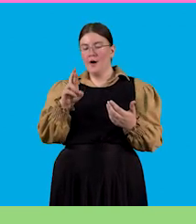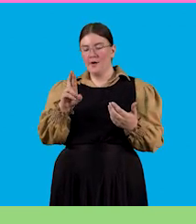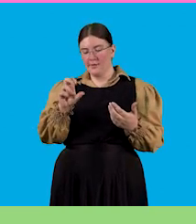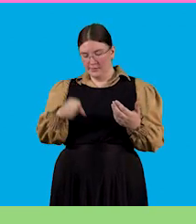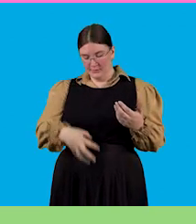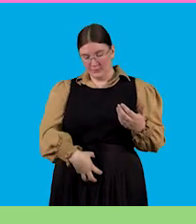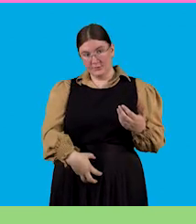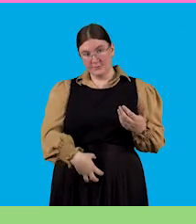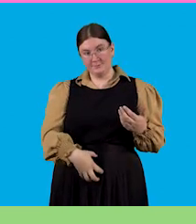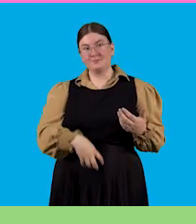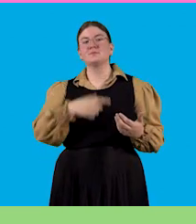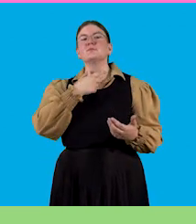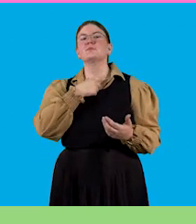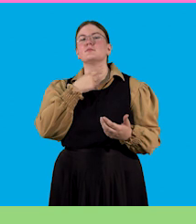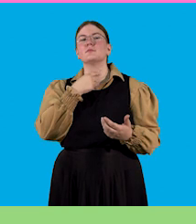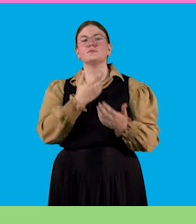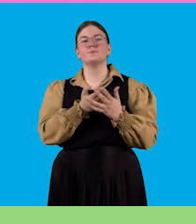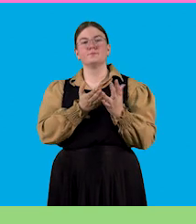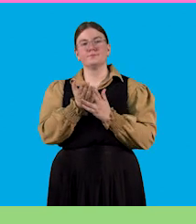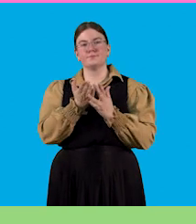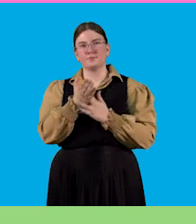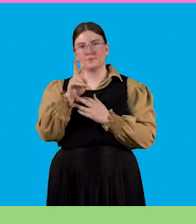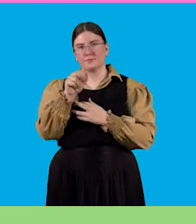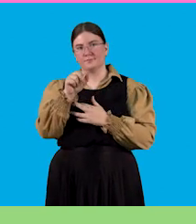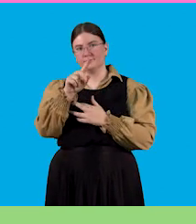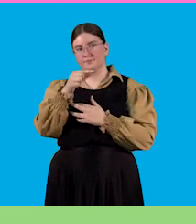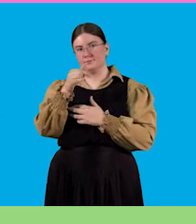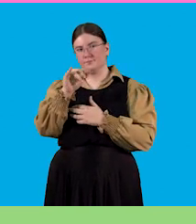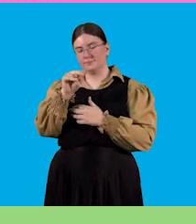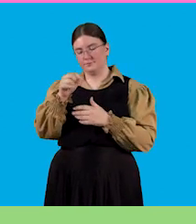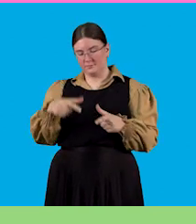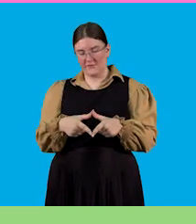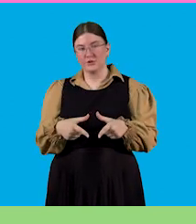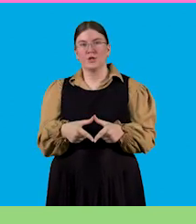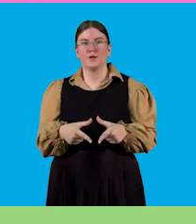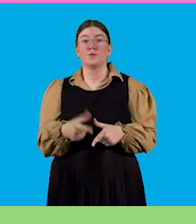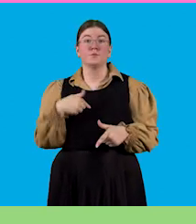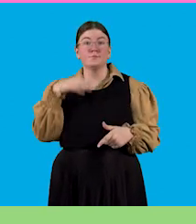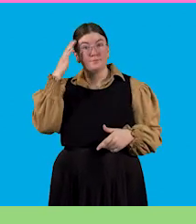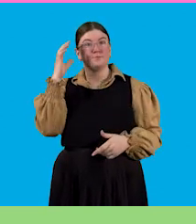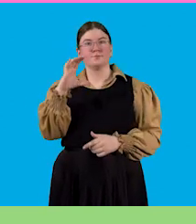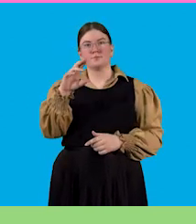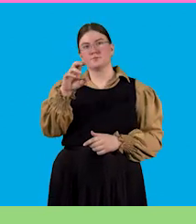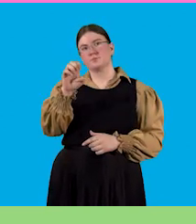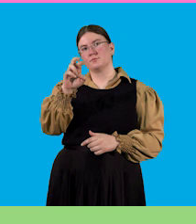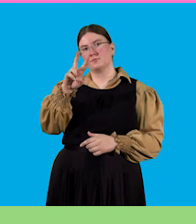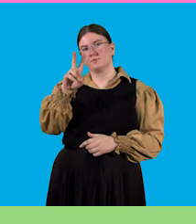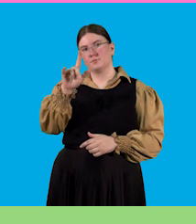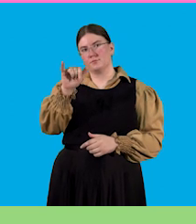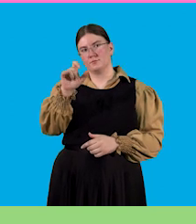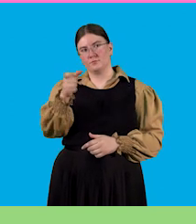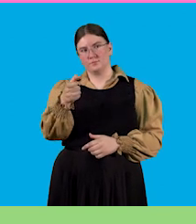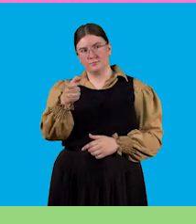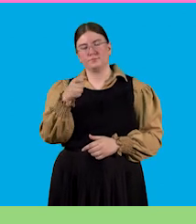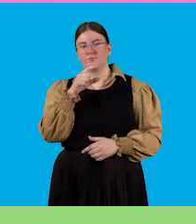the uterus and opens up into the vagina. We know that the cervix is also called the neck of